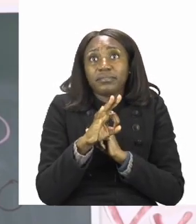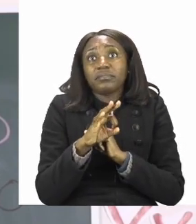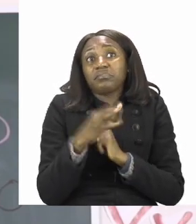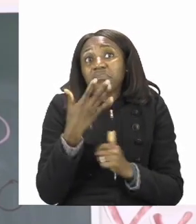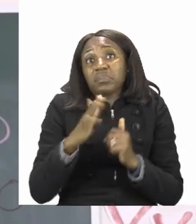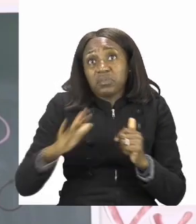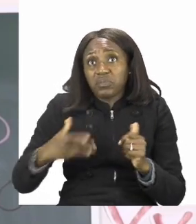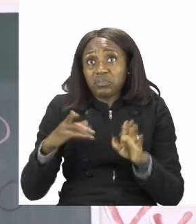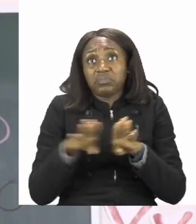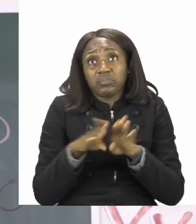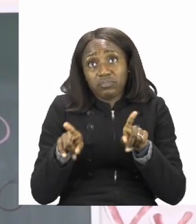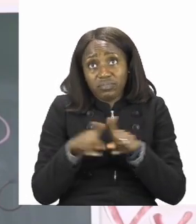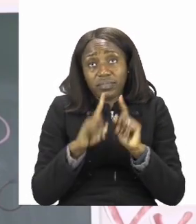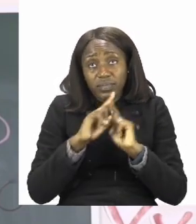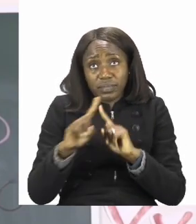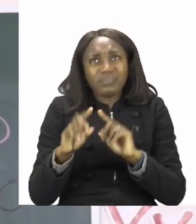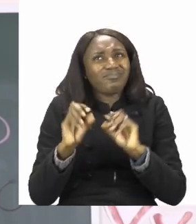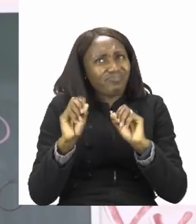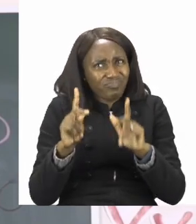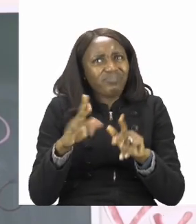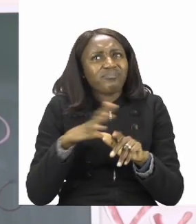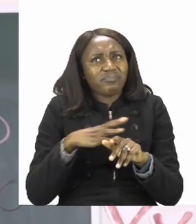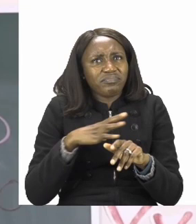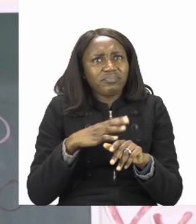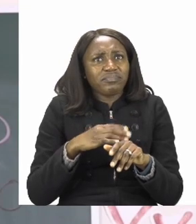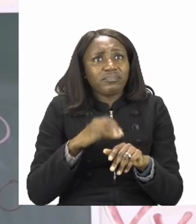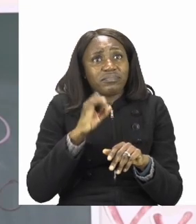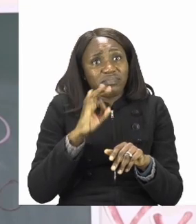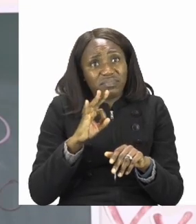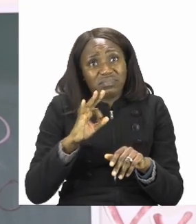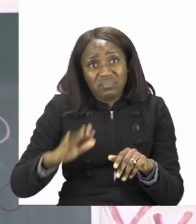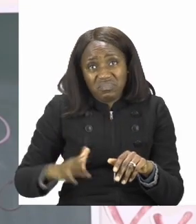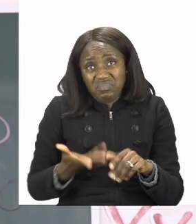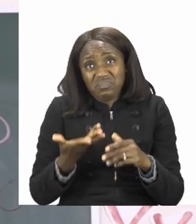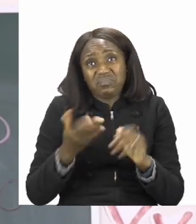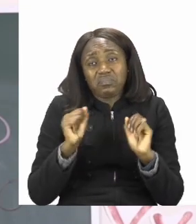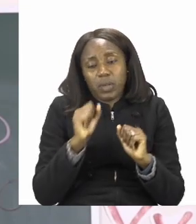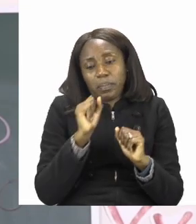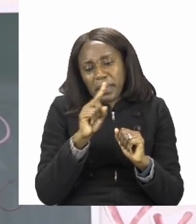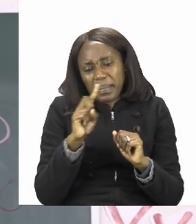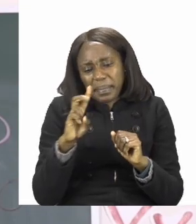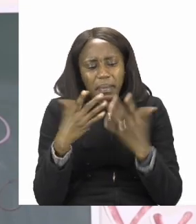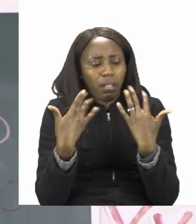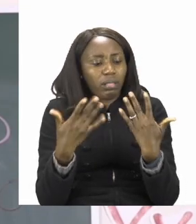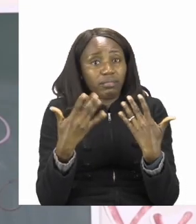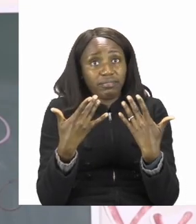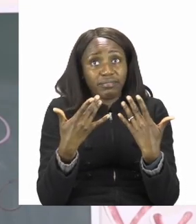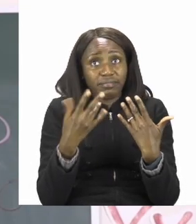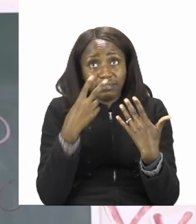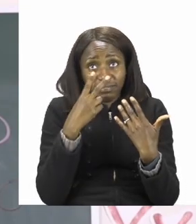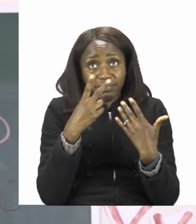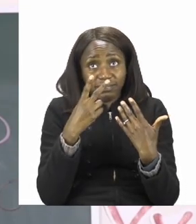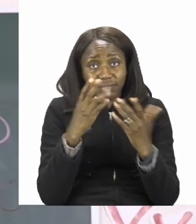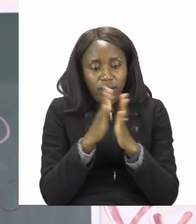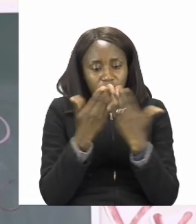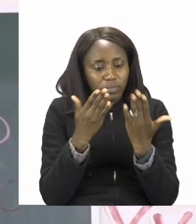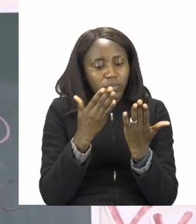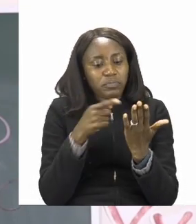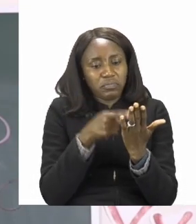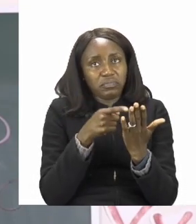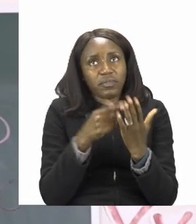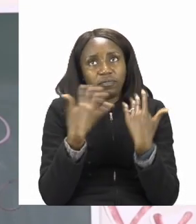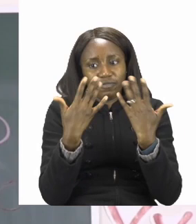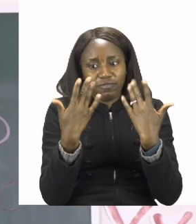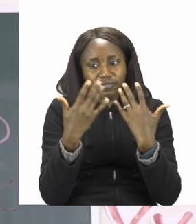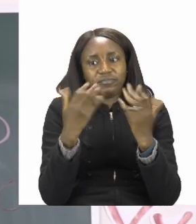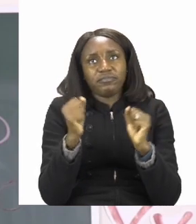so that you can understand, that's okay too. Or you can simply count the fingers that you can see in your exercise.